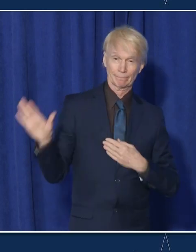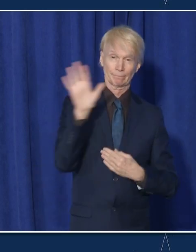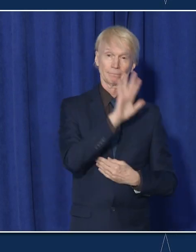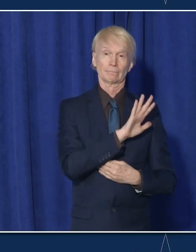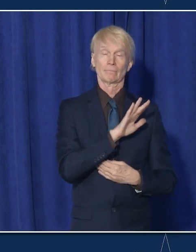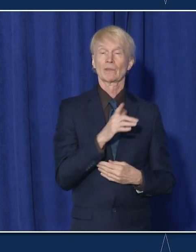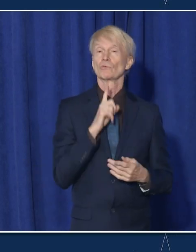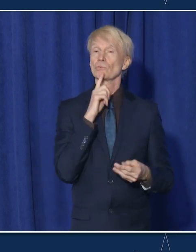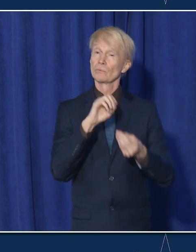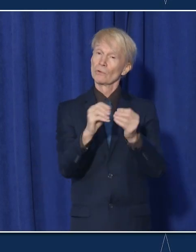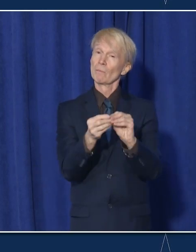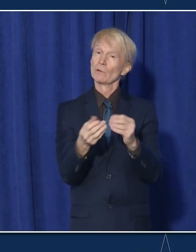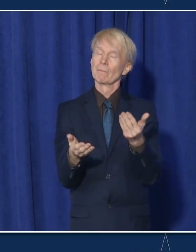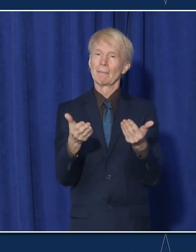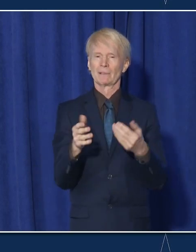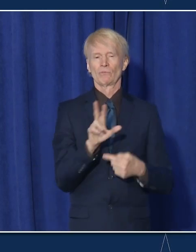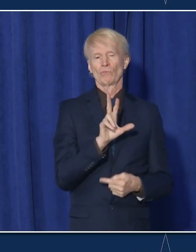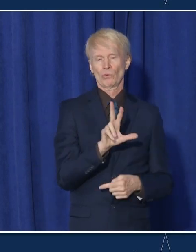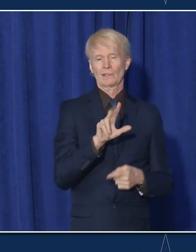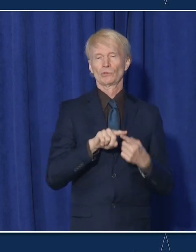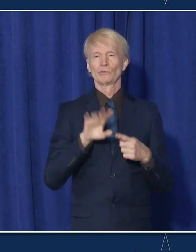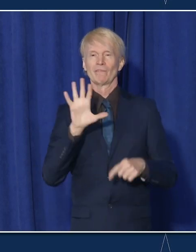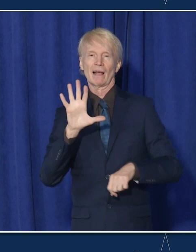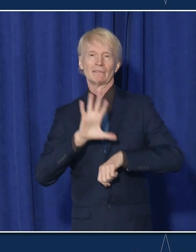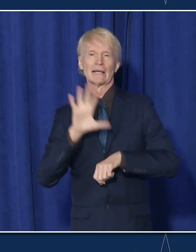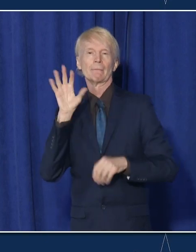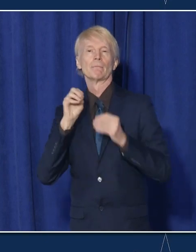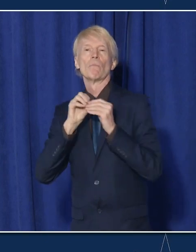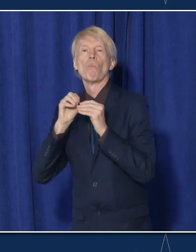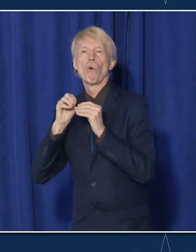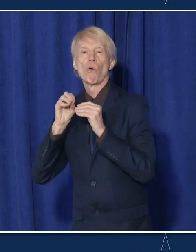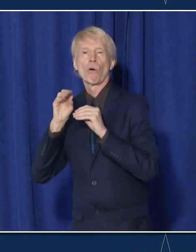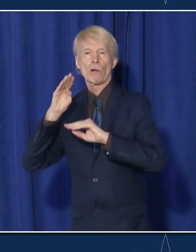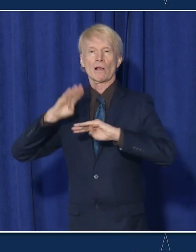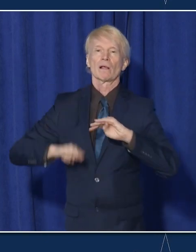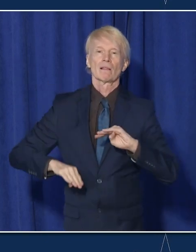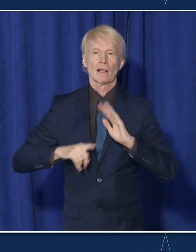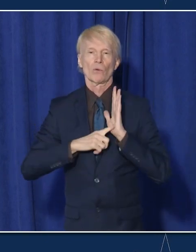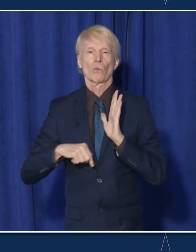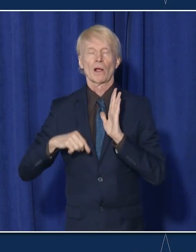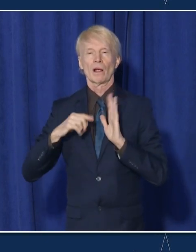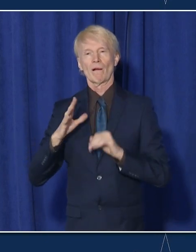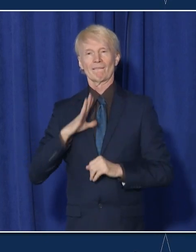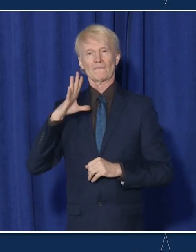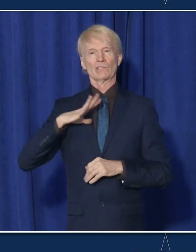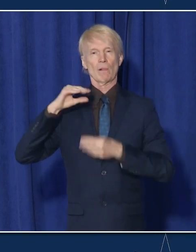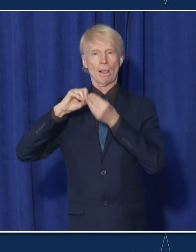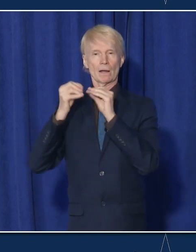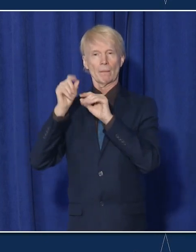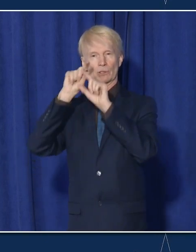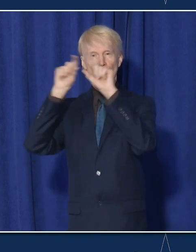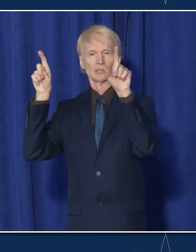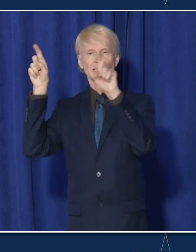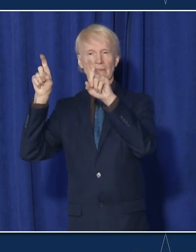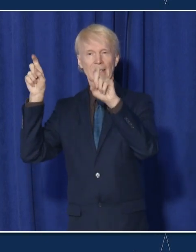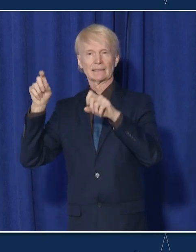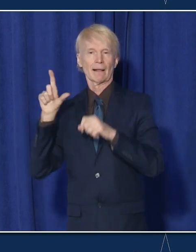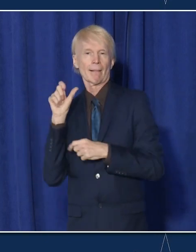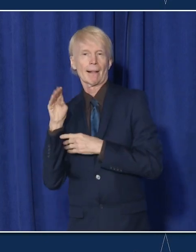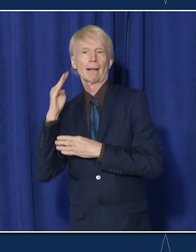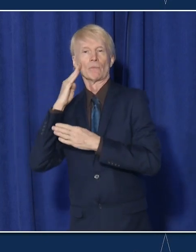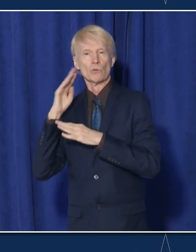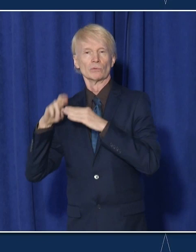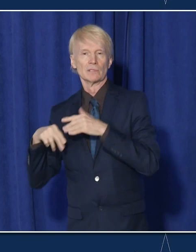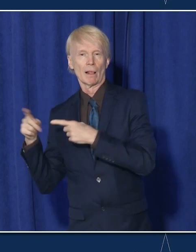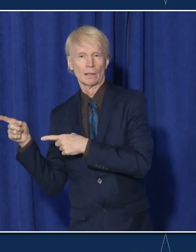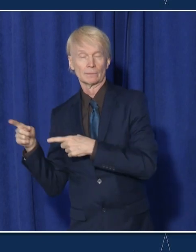the true numbers are in the 3 to 5 times range of overall kind of the official numbers that we're seeing. Here in Chicago and in